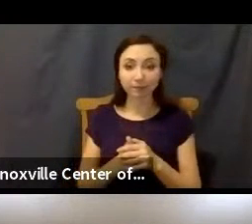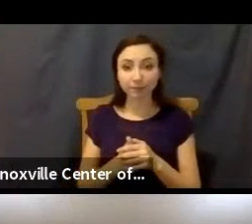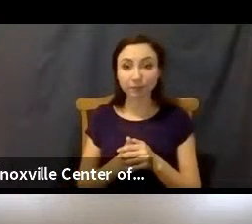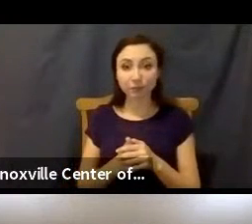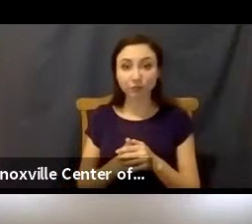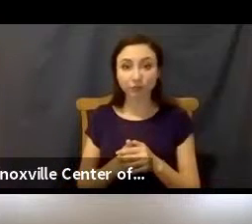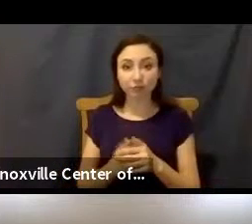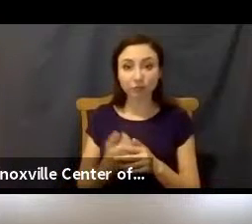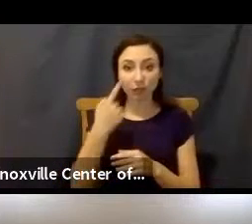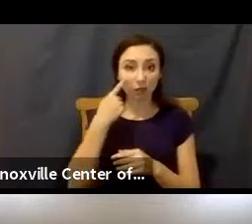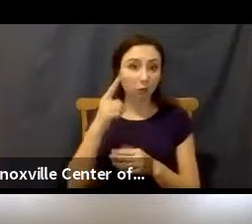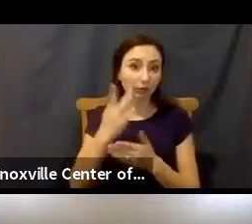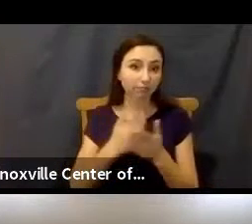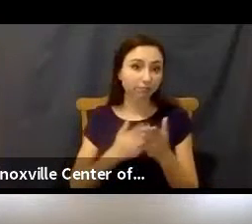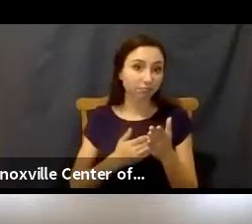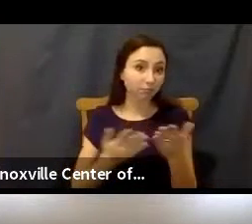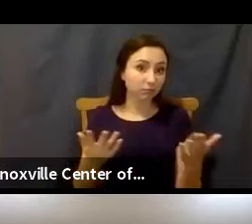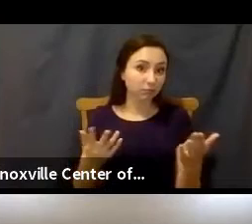with some